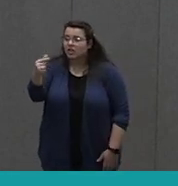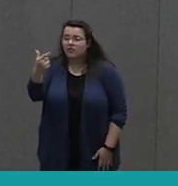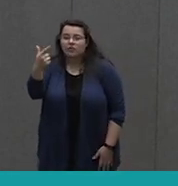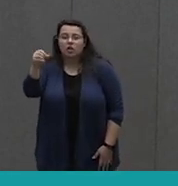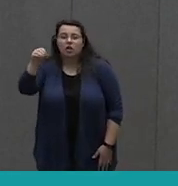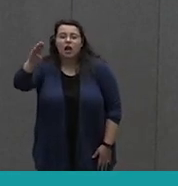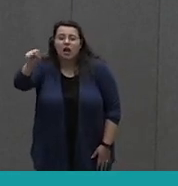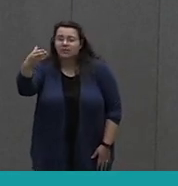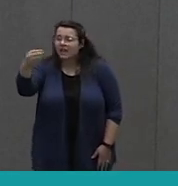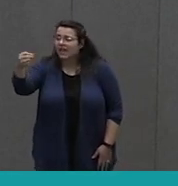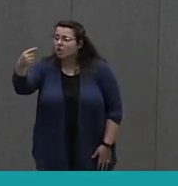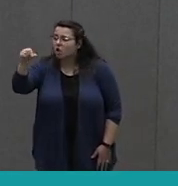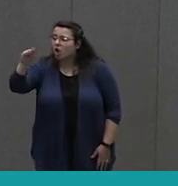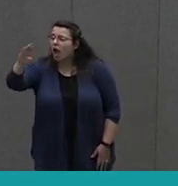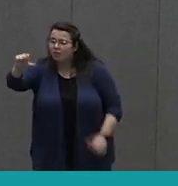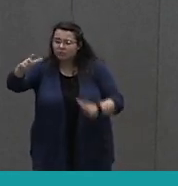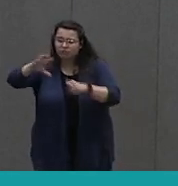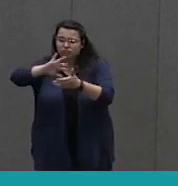And there they are.